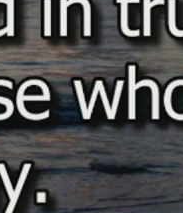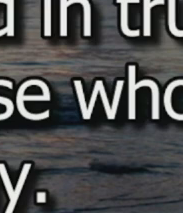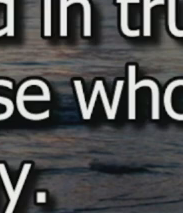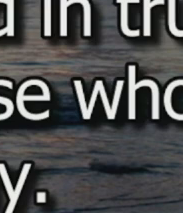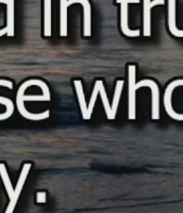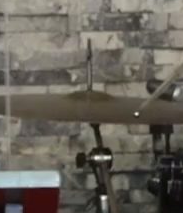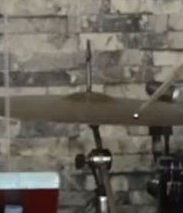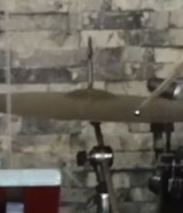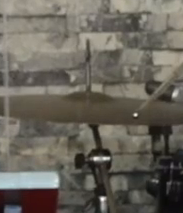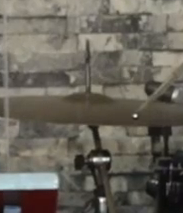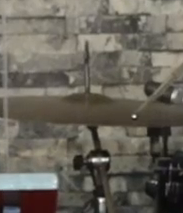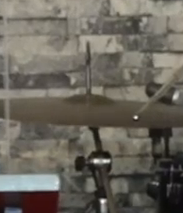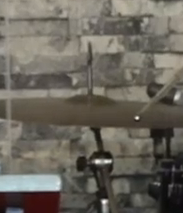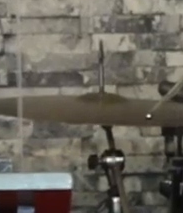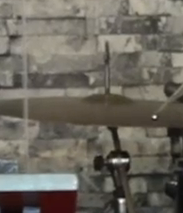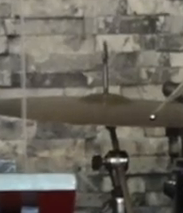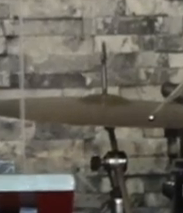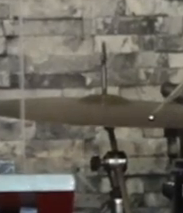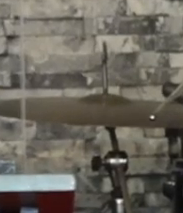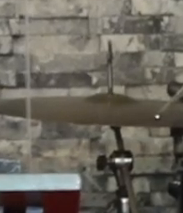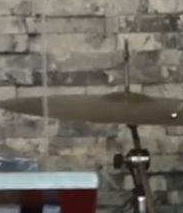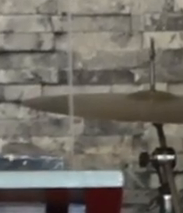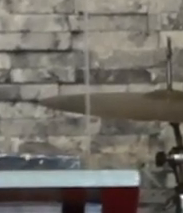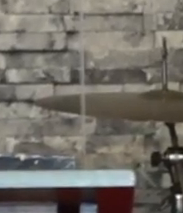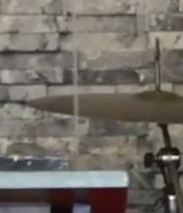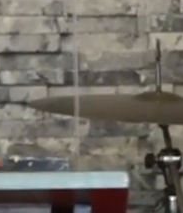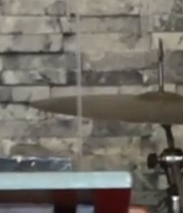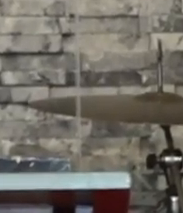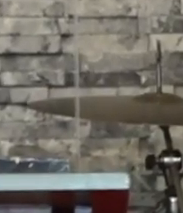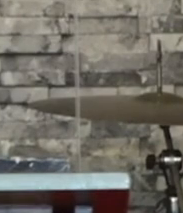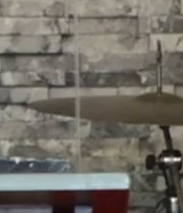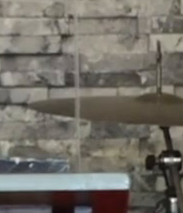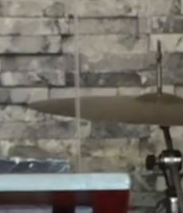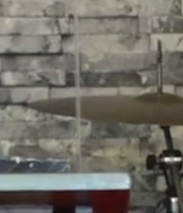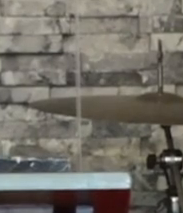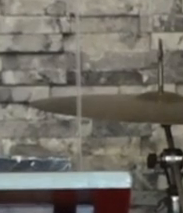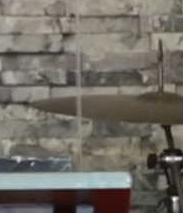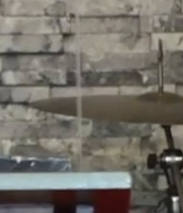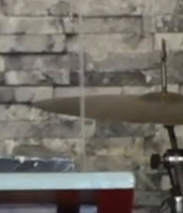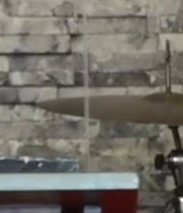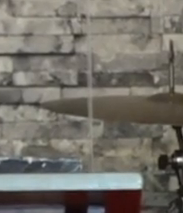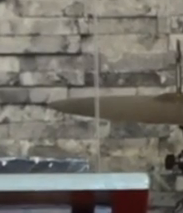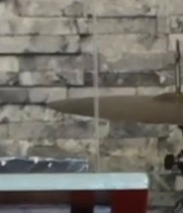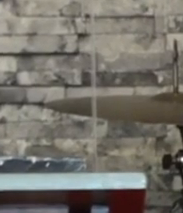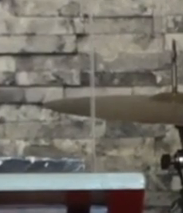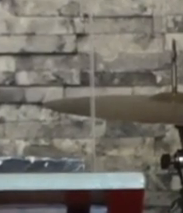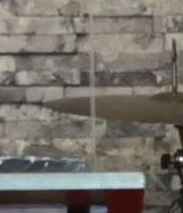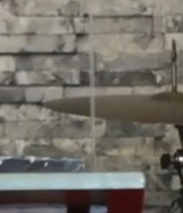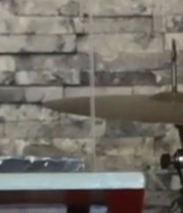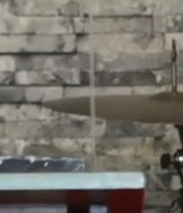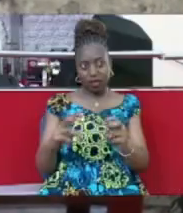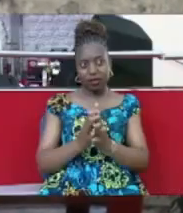He has not ceased looking for those ones who will worship Him in that manner. When you look at